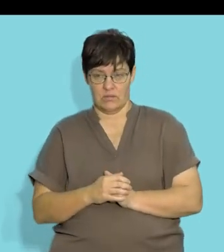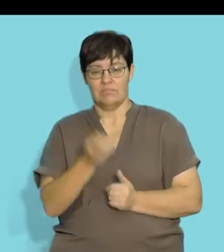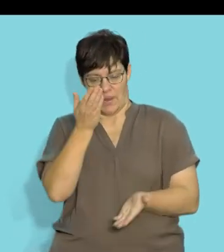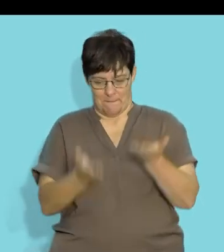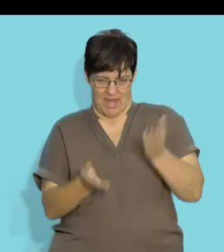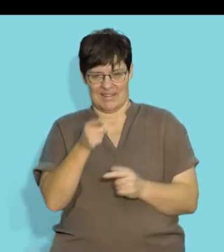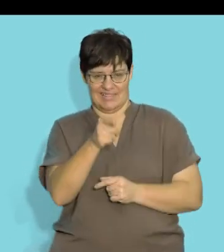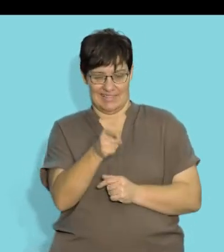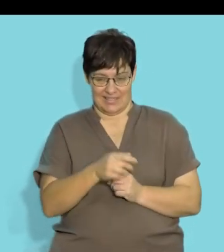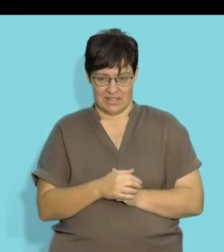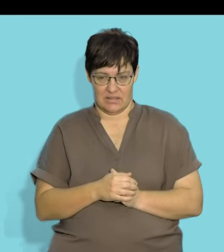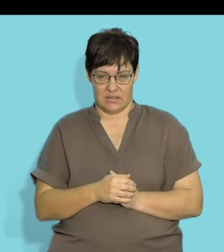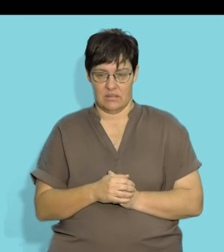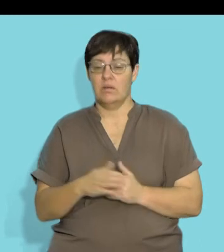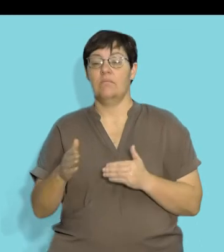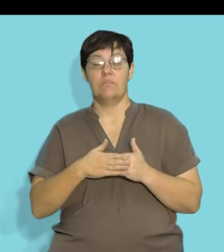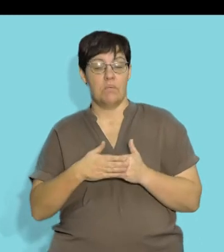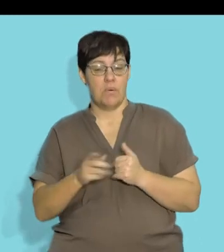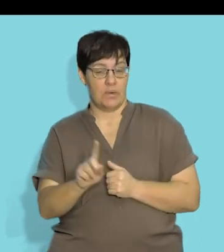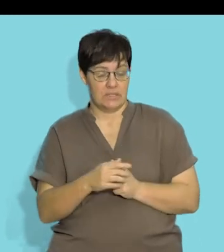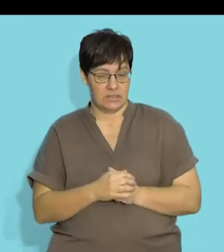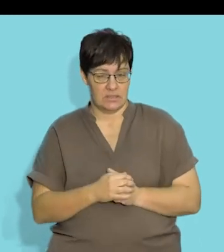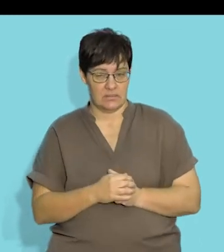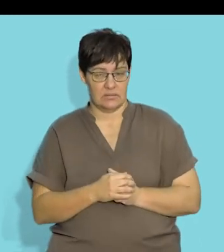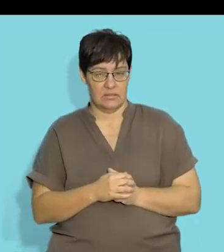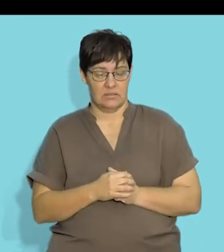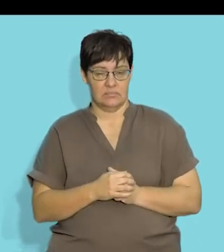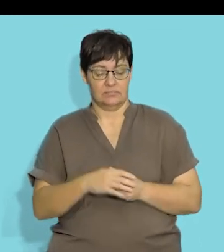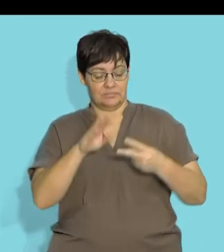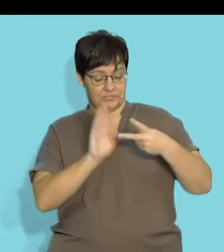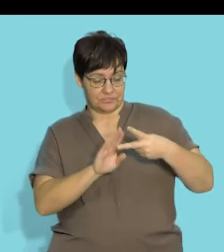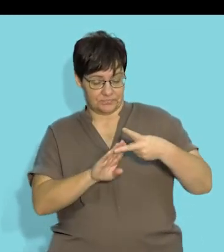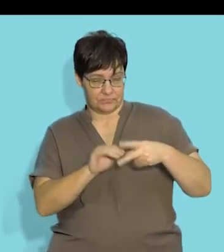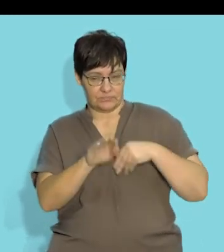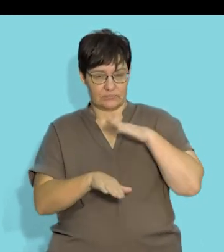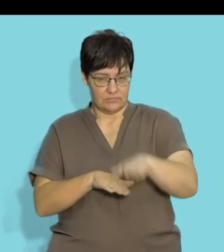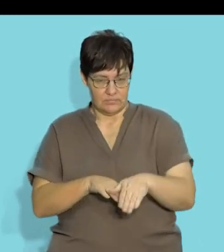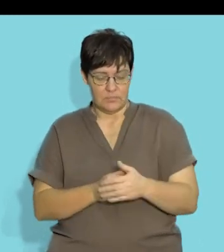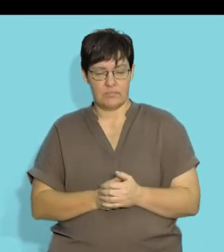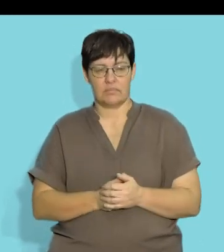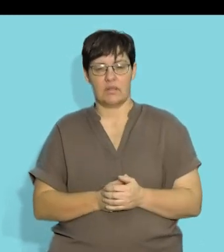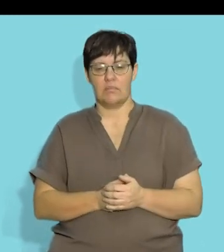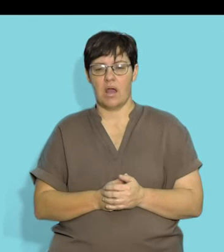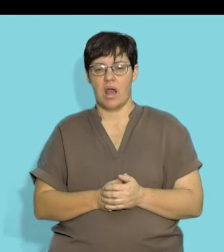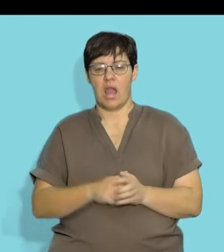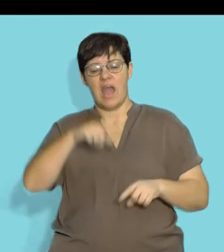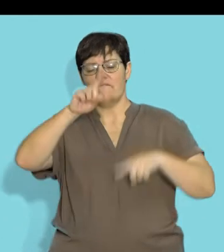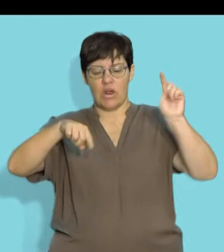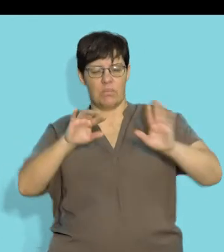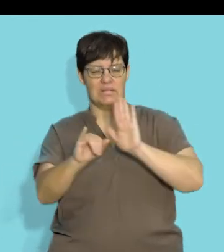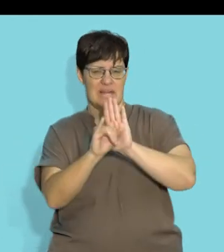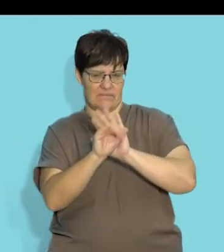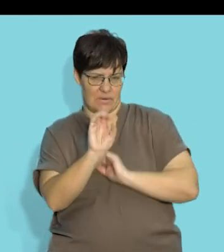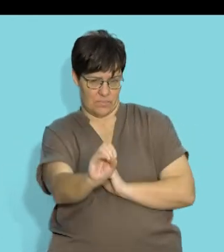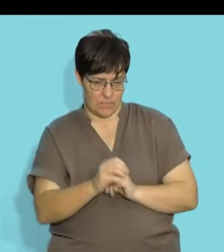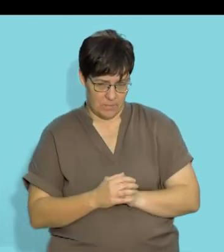balanced equation, right? Furthermore, and then number 2, we want to identify the variables. The variables are